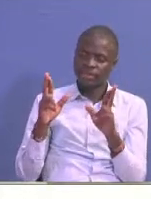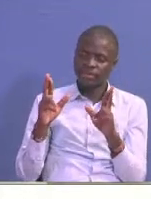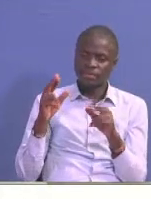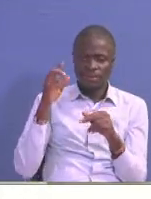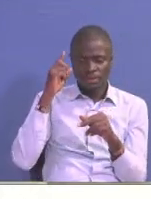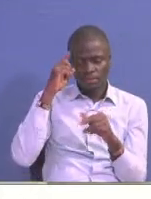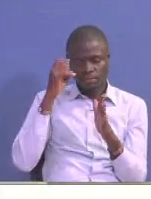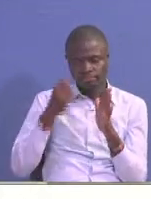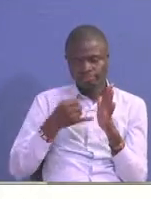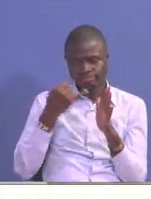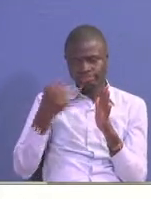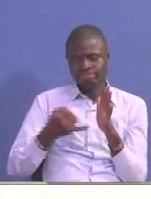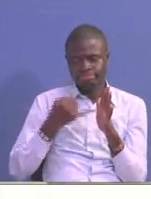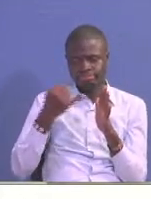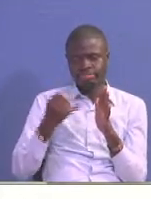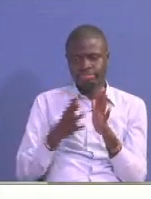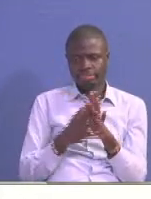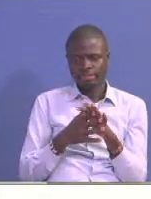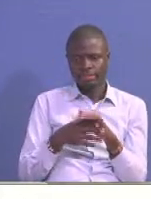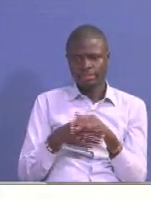for industrialization.